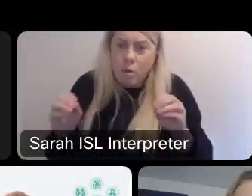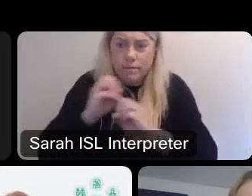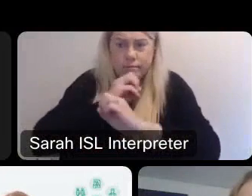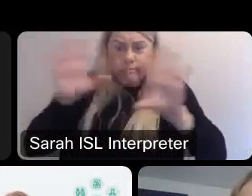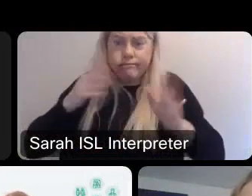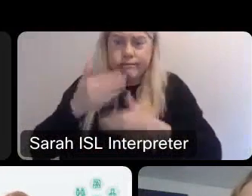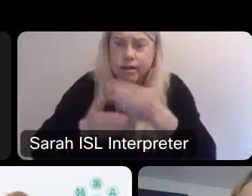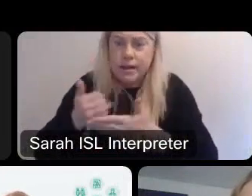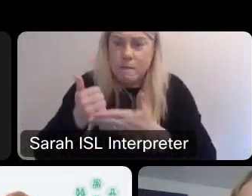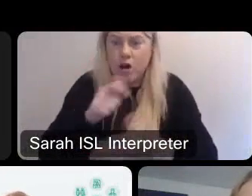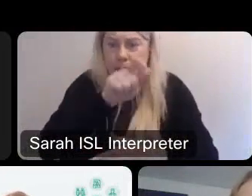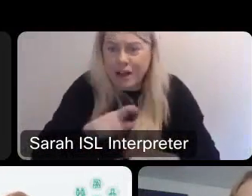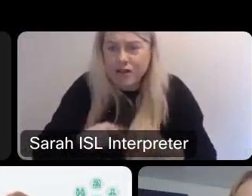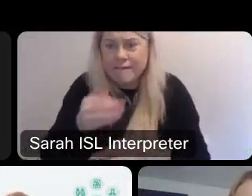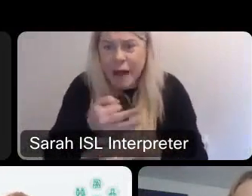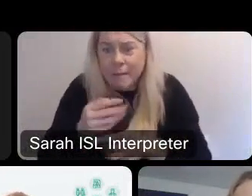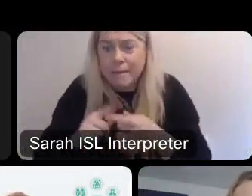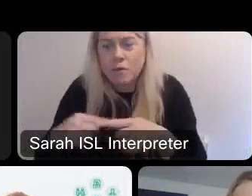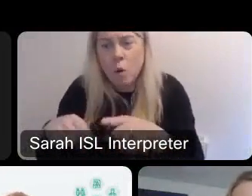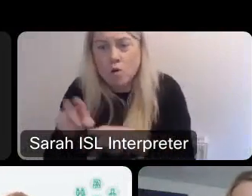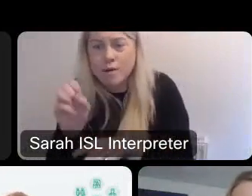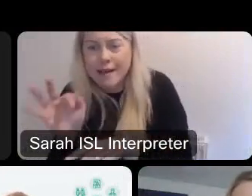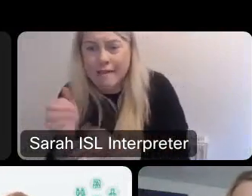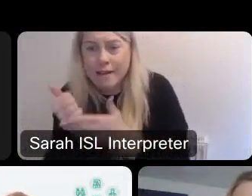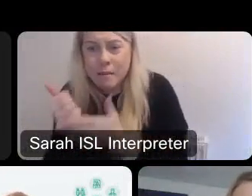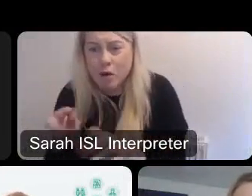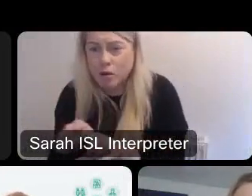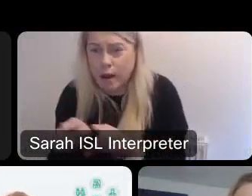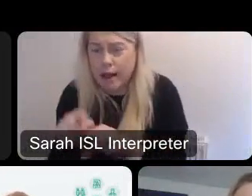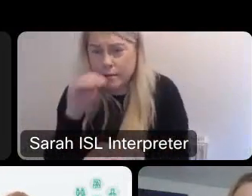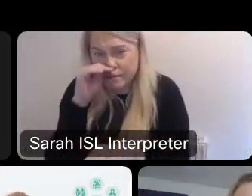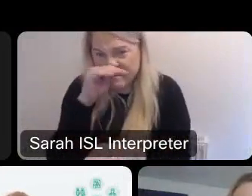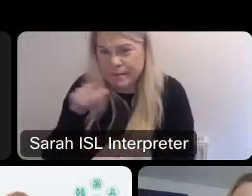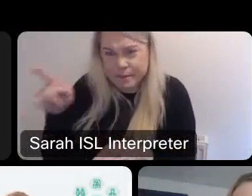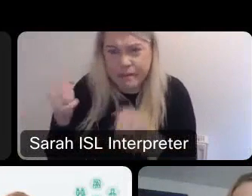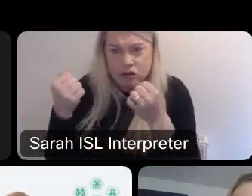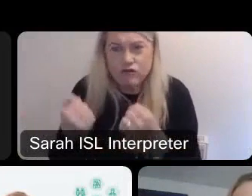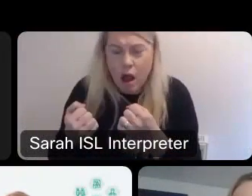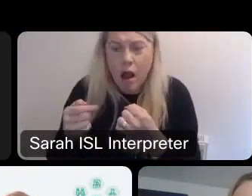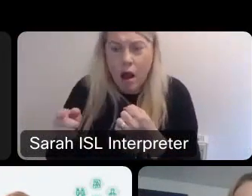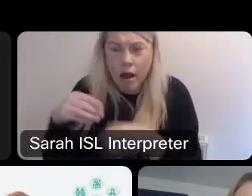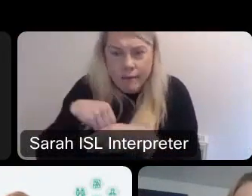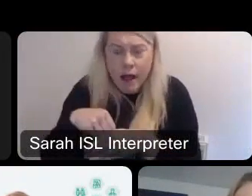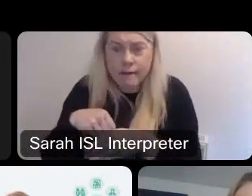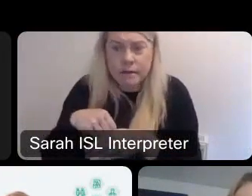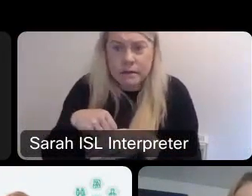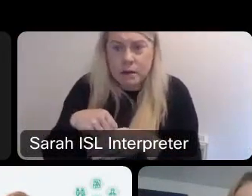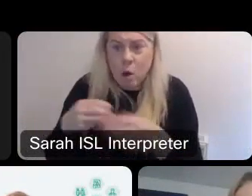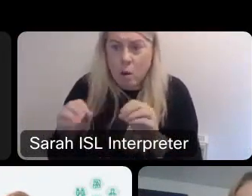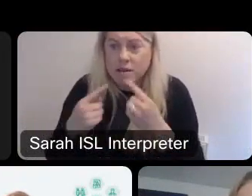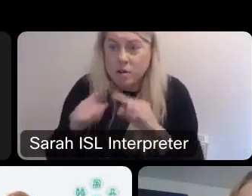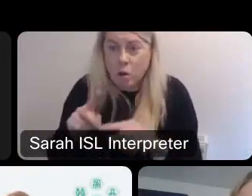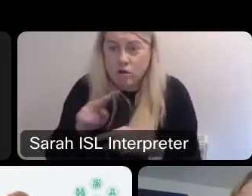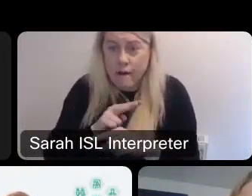their families, but also the staff support piece. She's been with the Open Disclosure Programme for over a decade, and